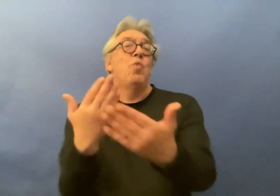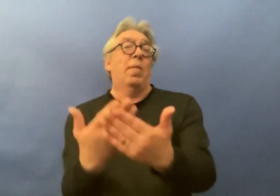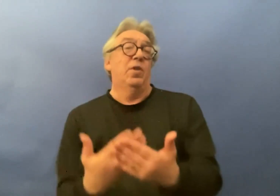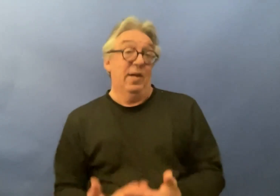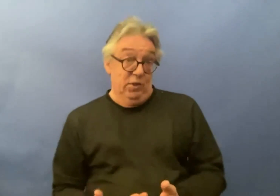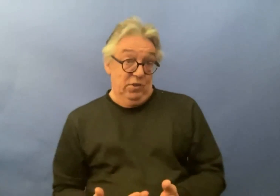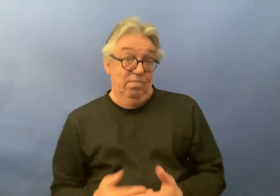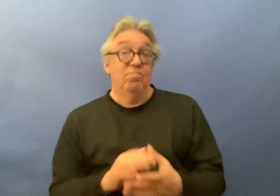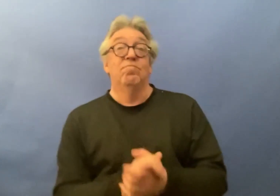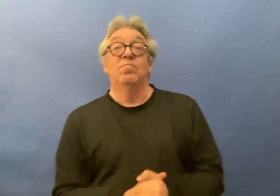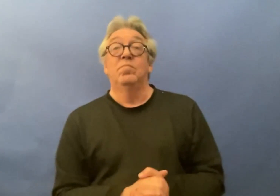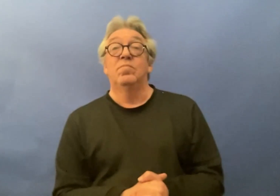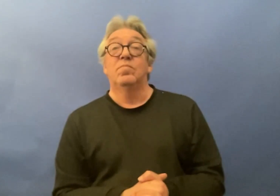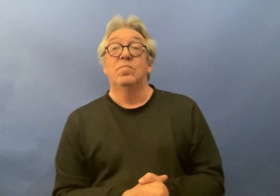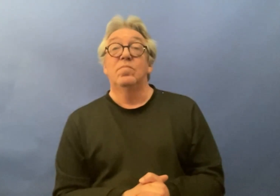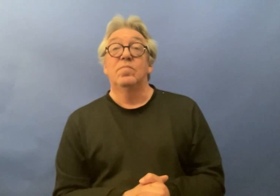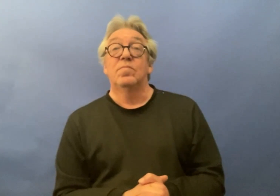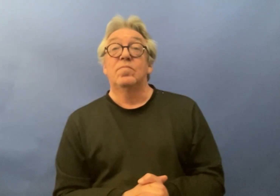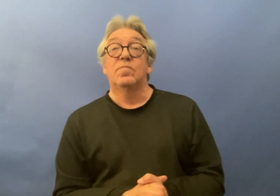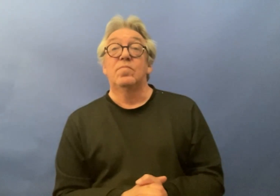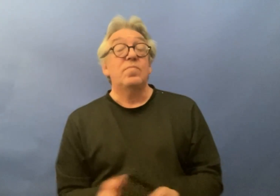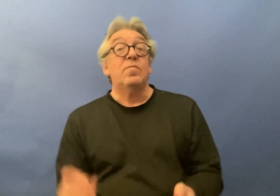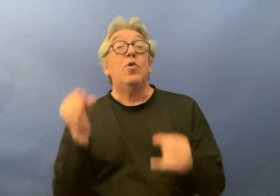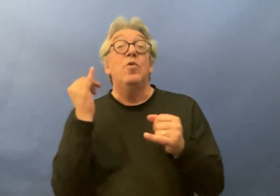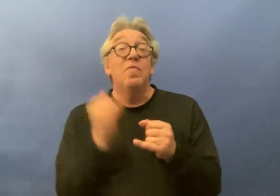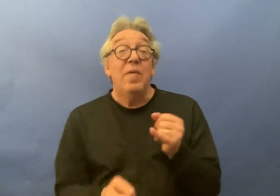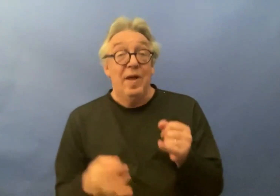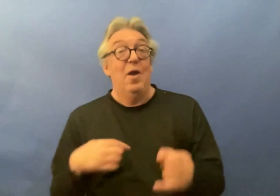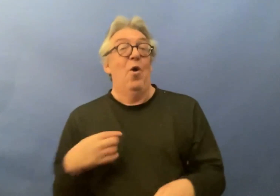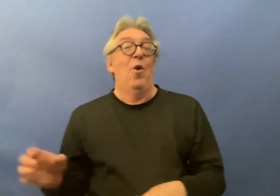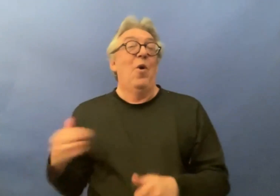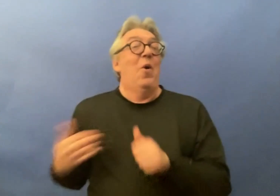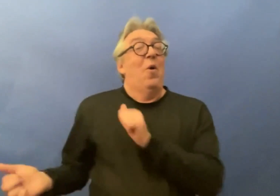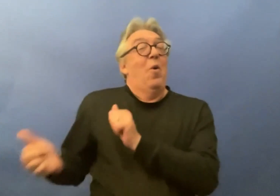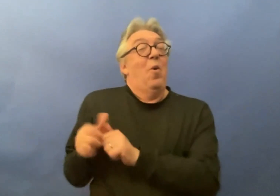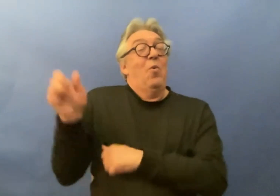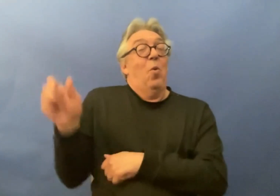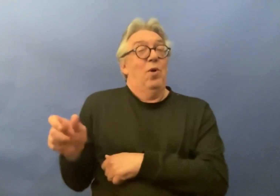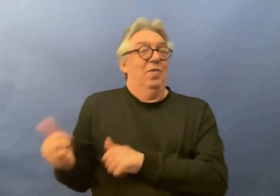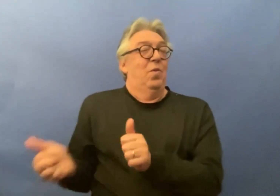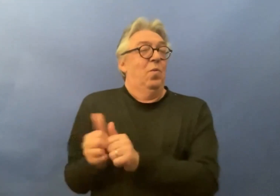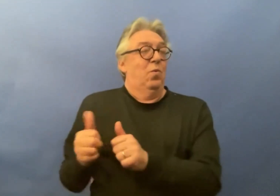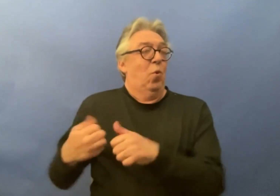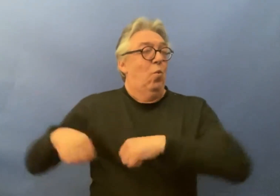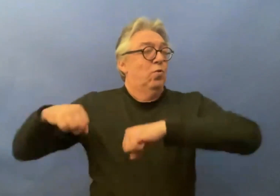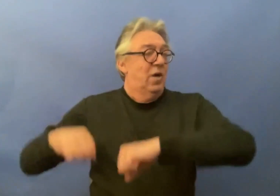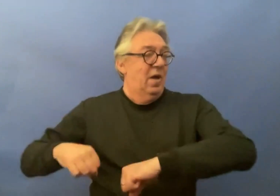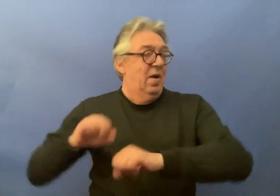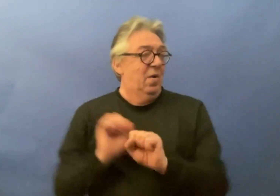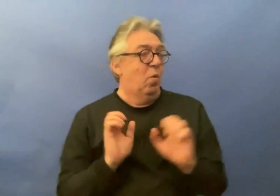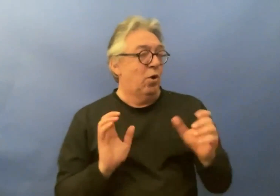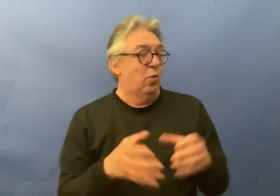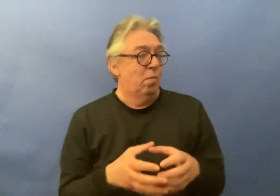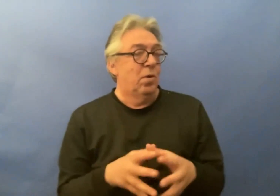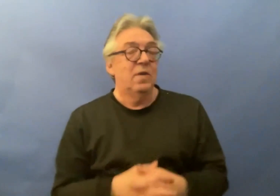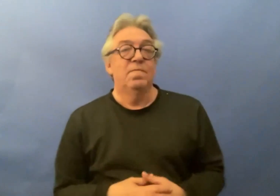And by the end, we will have our colleague who is also the co-chair of the working group, of this working